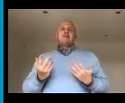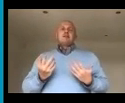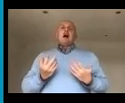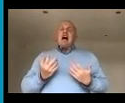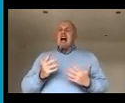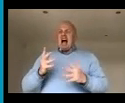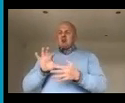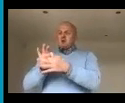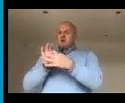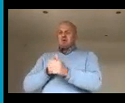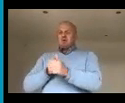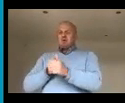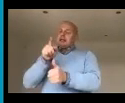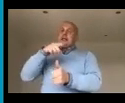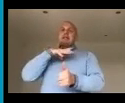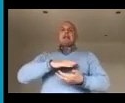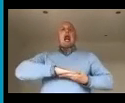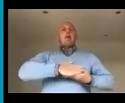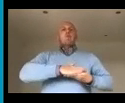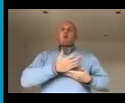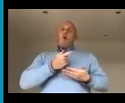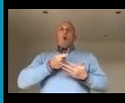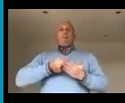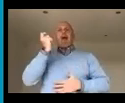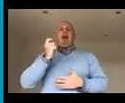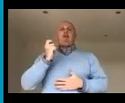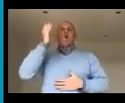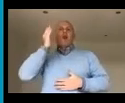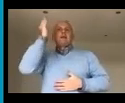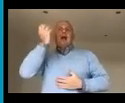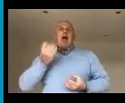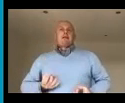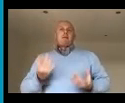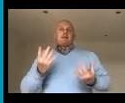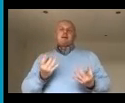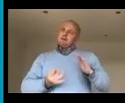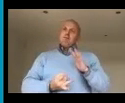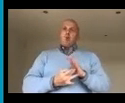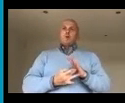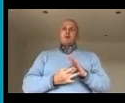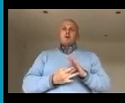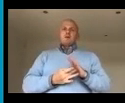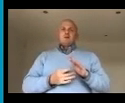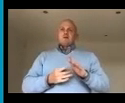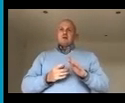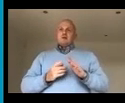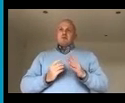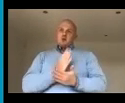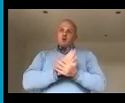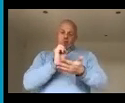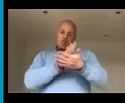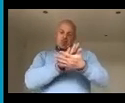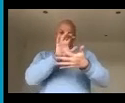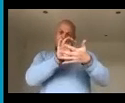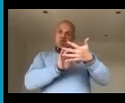laptop or we need to pay volunteer expenses. But it's really important. Funders will say, we want to give money in order to